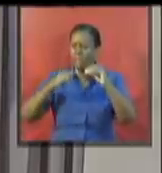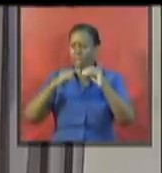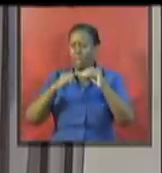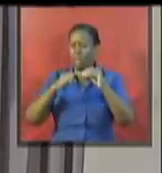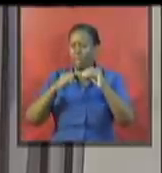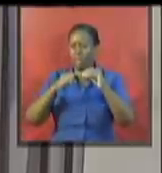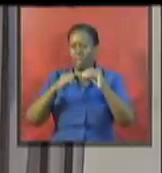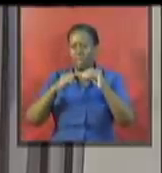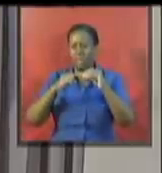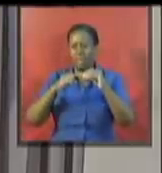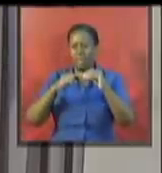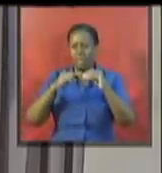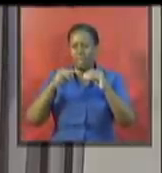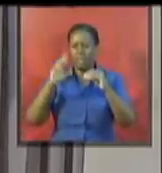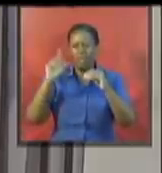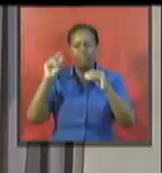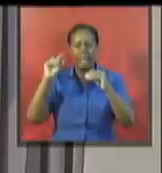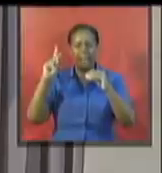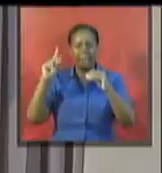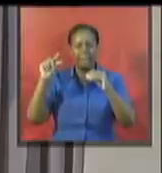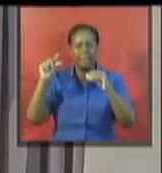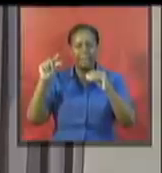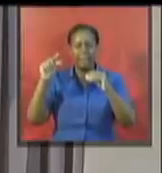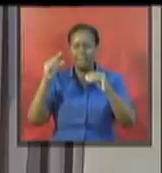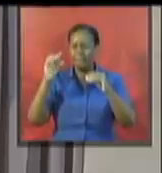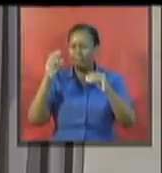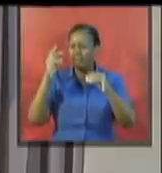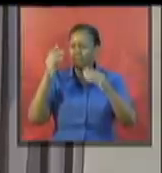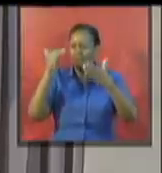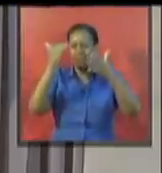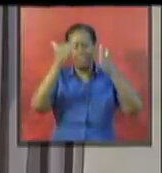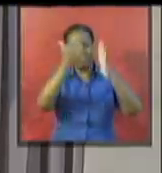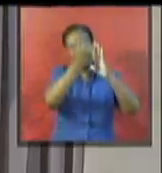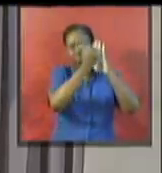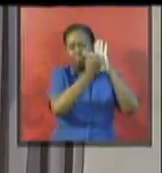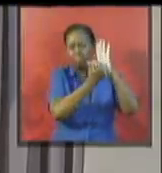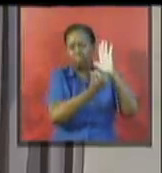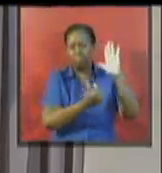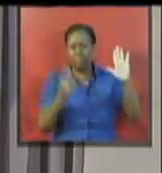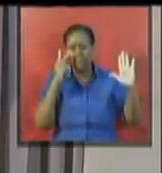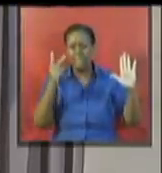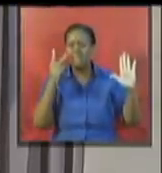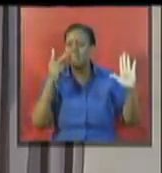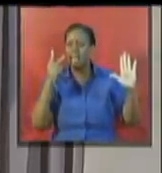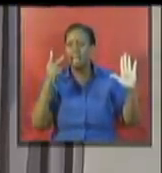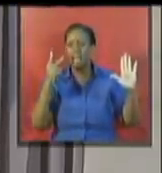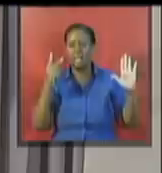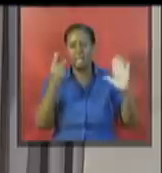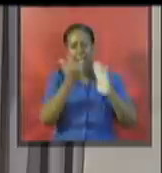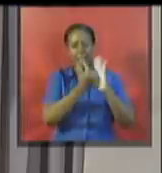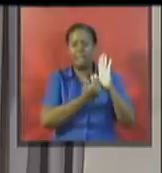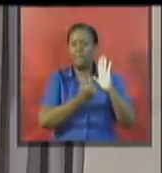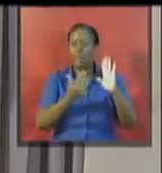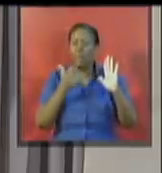if you get that global ranking, I'll probably bring it for Wednesday, you will see bars rank #1. You will see places